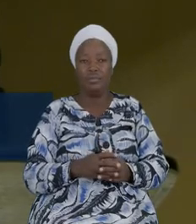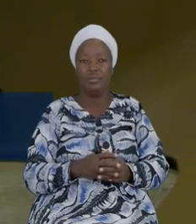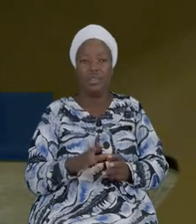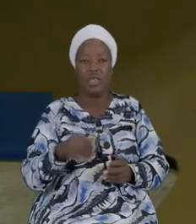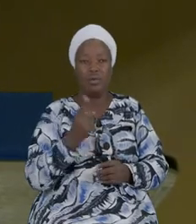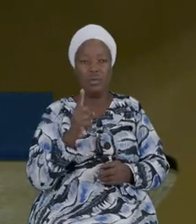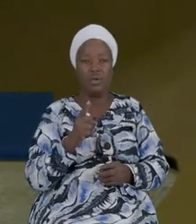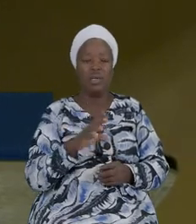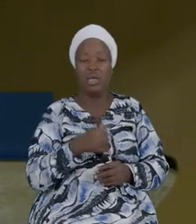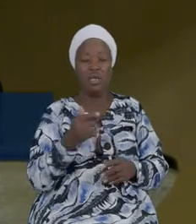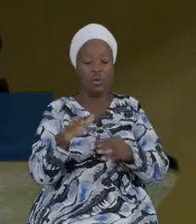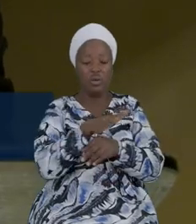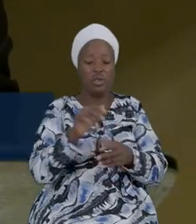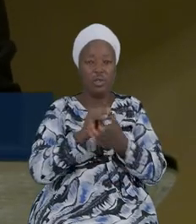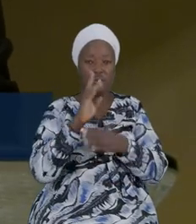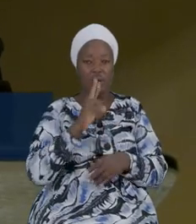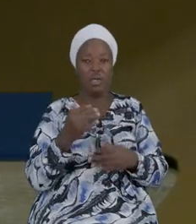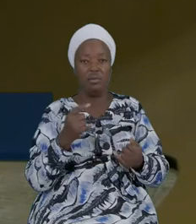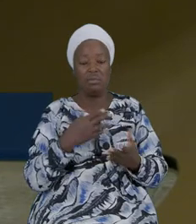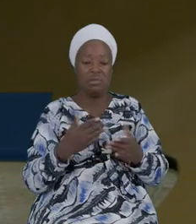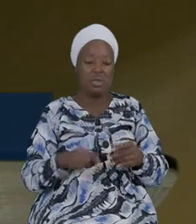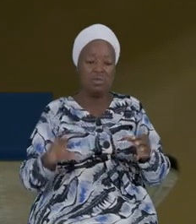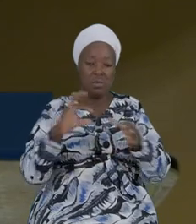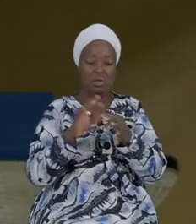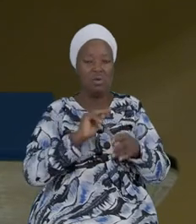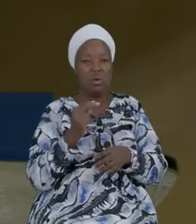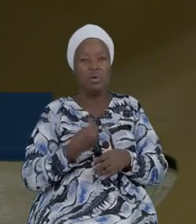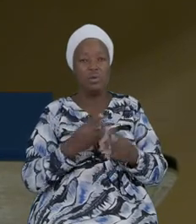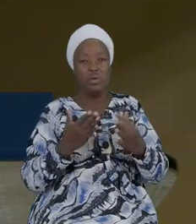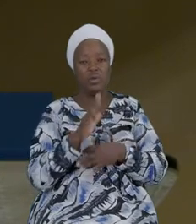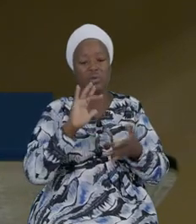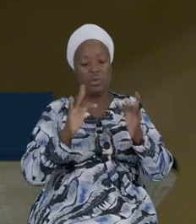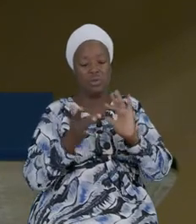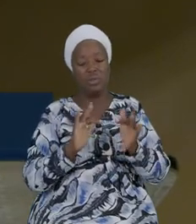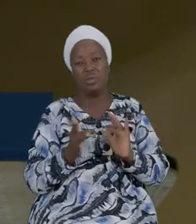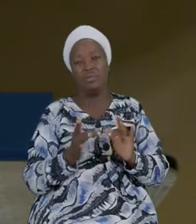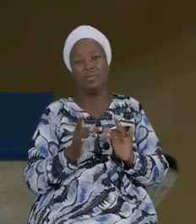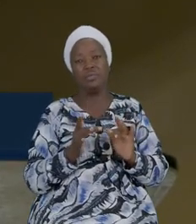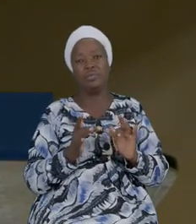Wherever location you are, maybe you are joining us through the social media,